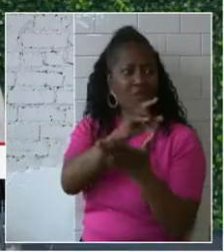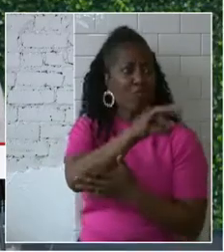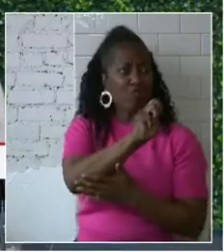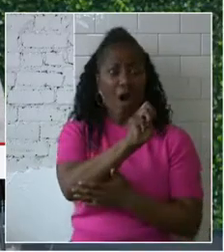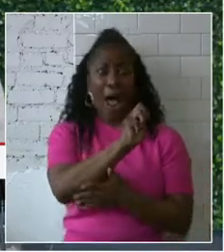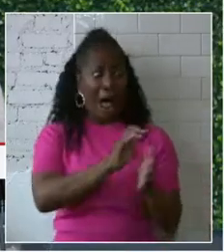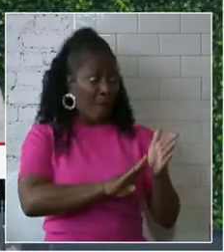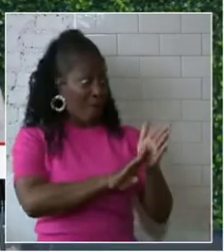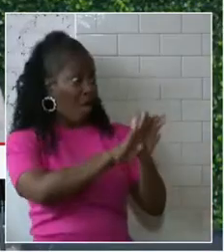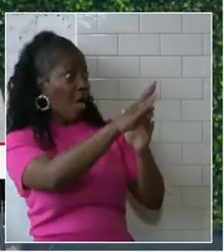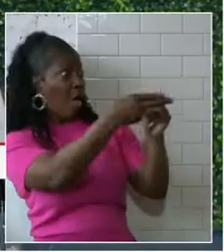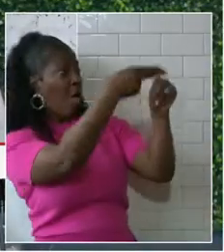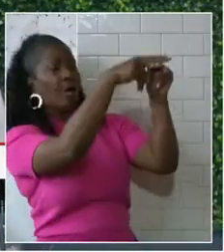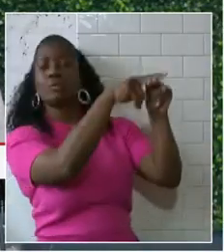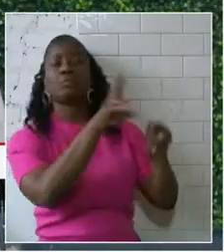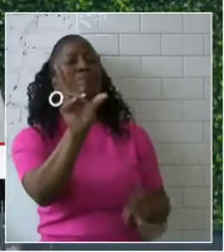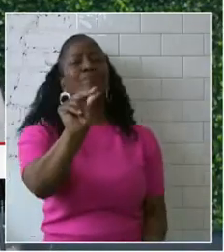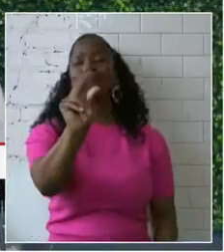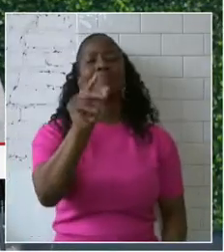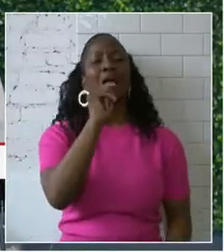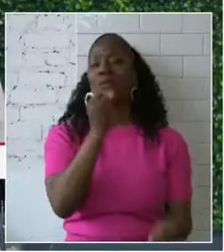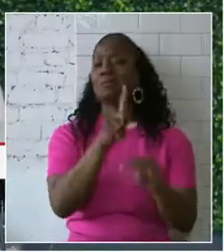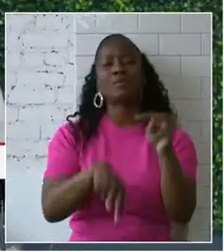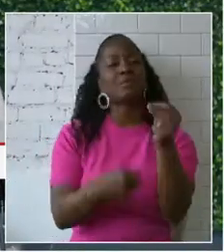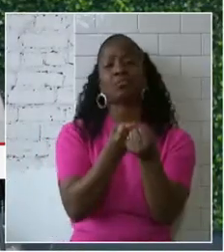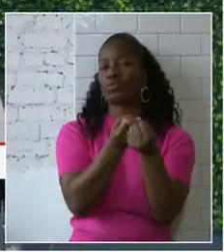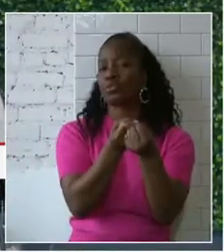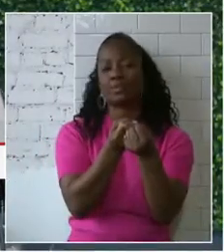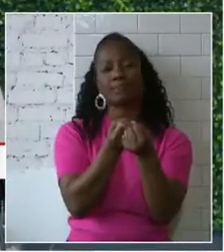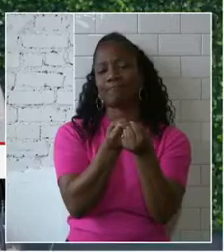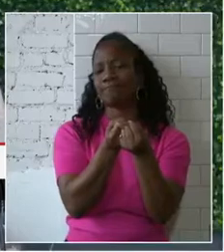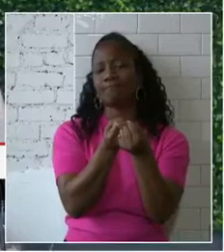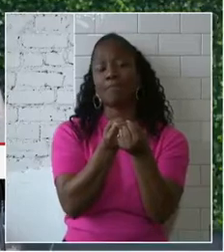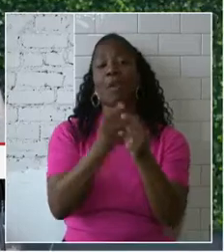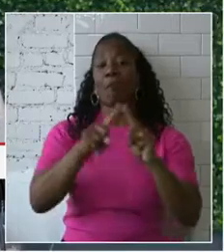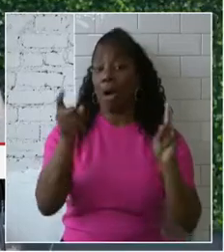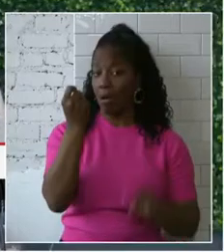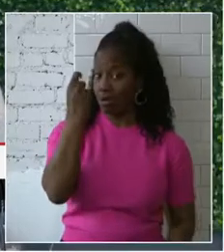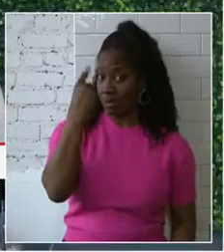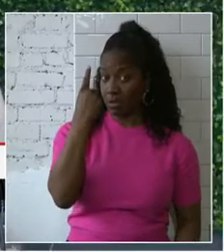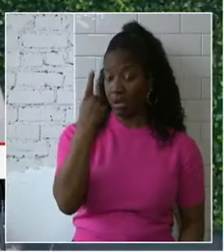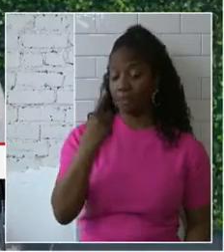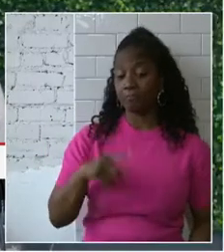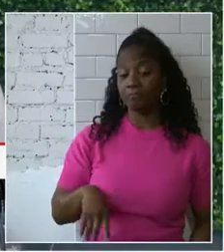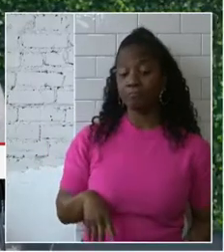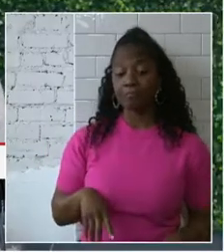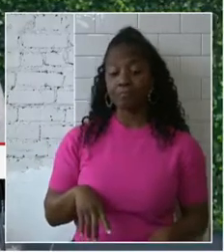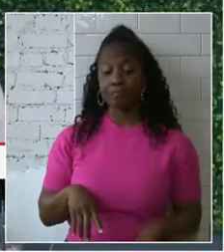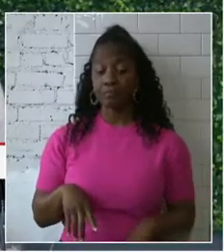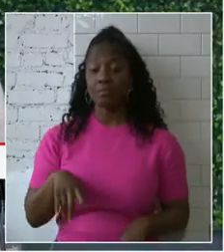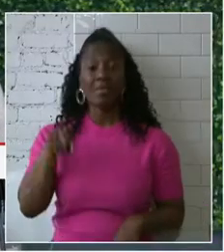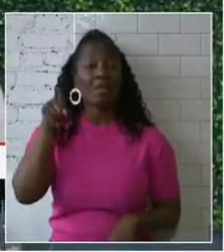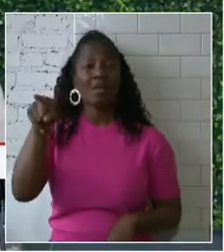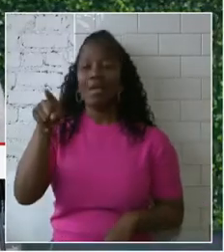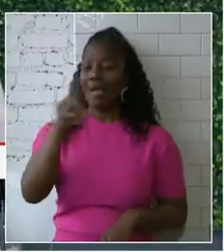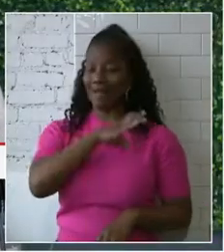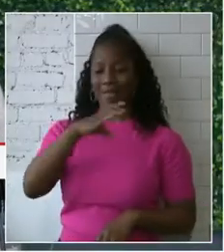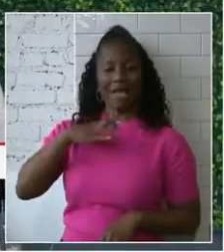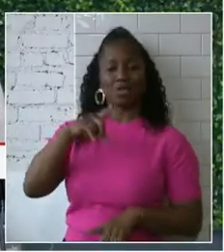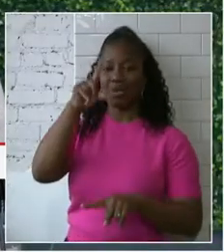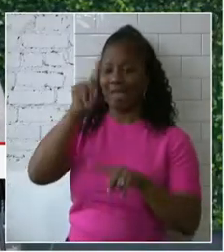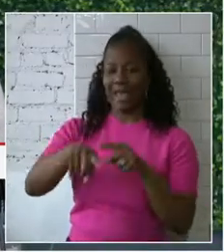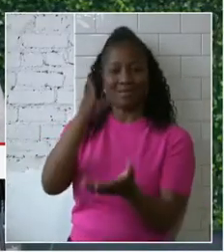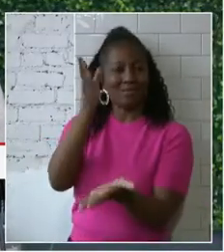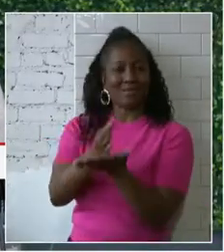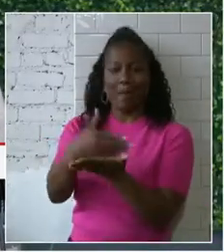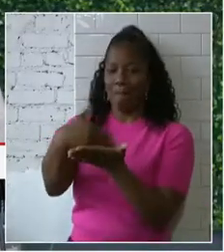wave, then we're not going to be supportive of it. But the bottom line is the council cannot sidestep this